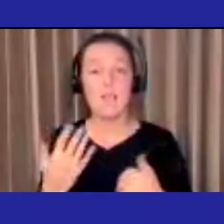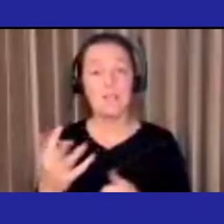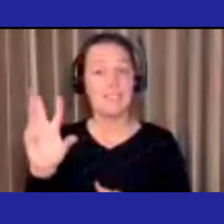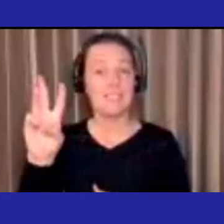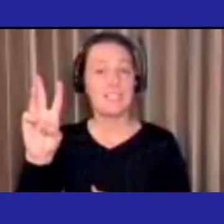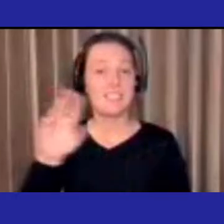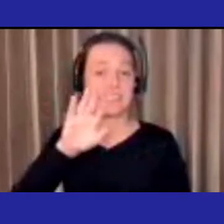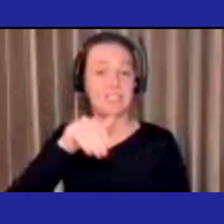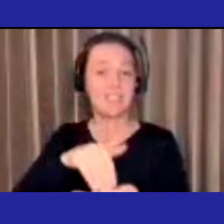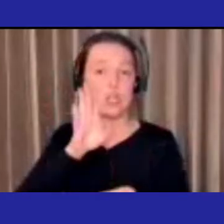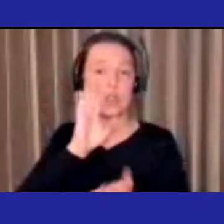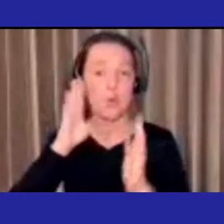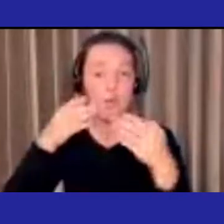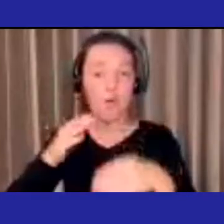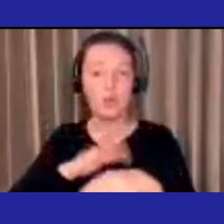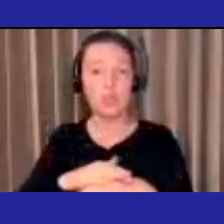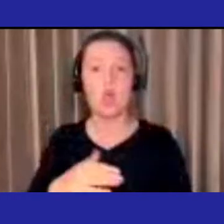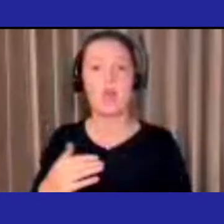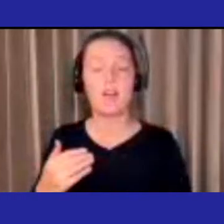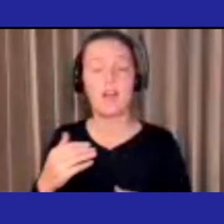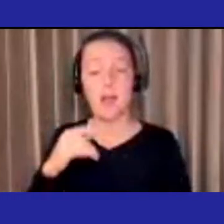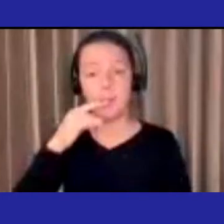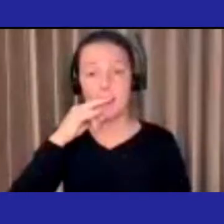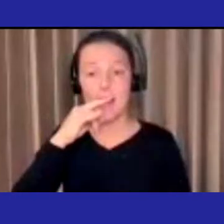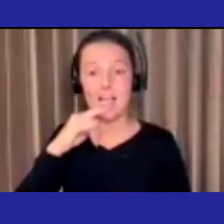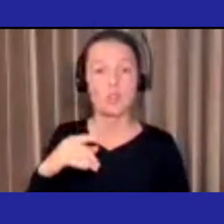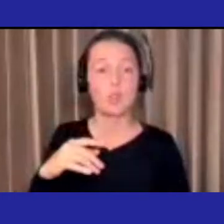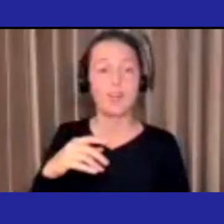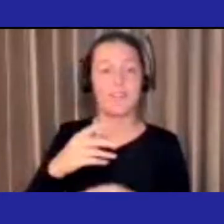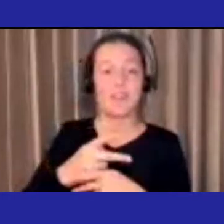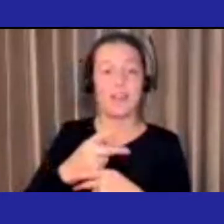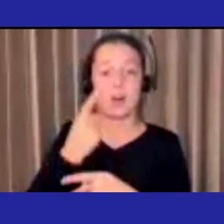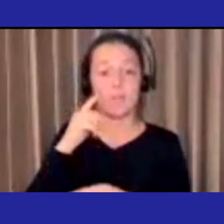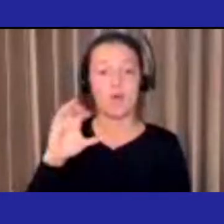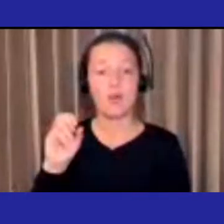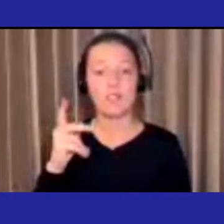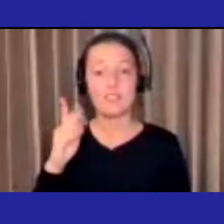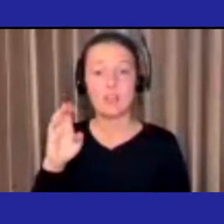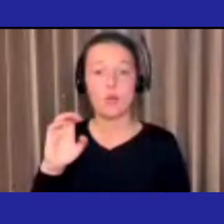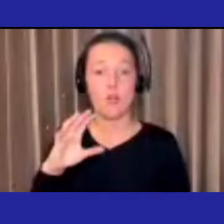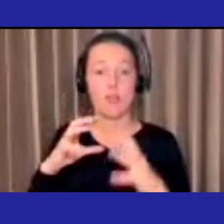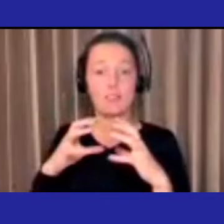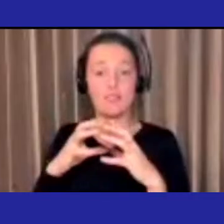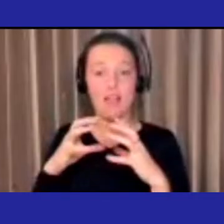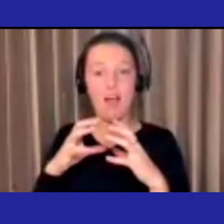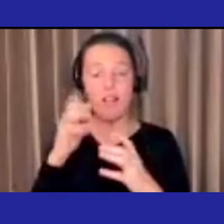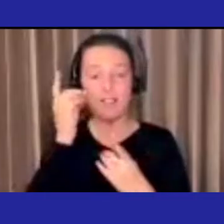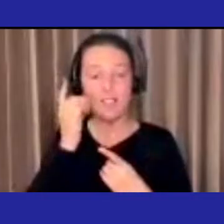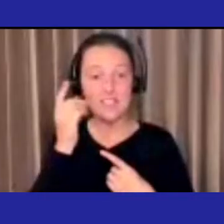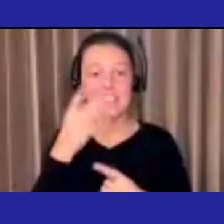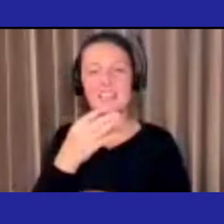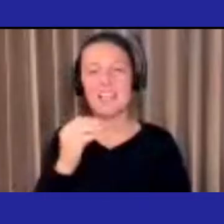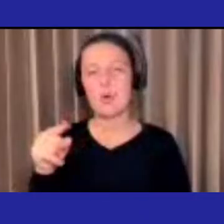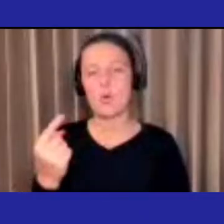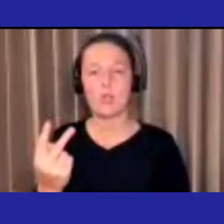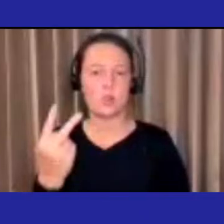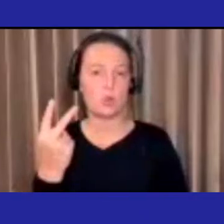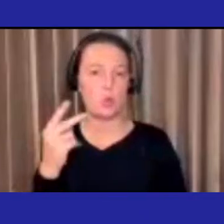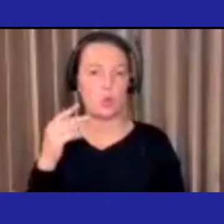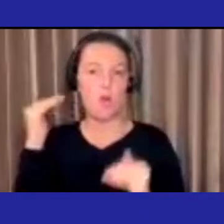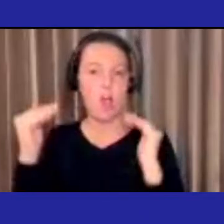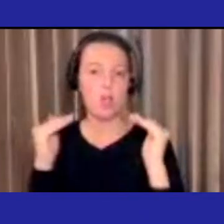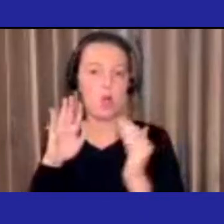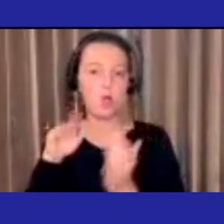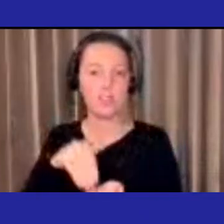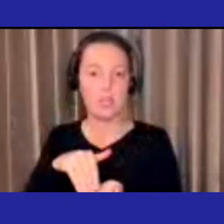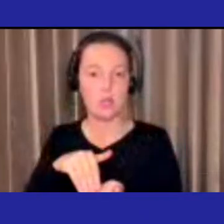with sickle cell disease, and we only have 2 adult centers focused on sickle cell disease. And we see that there's a